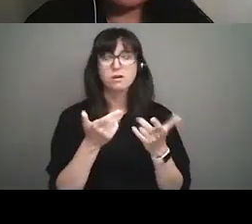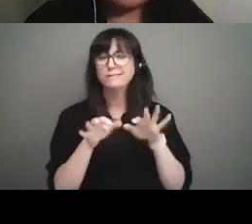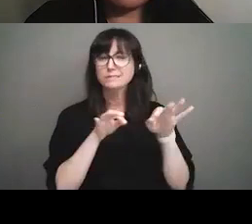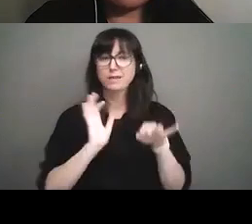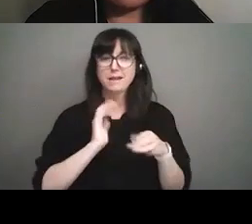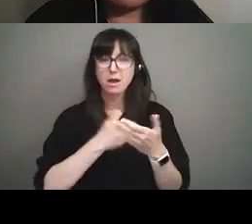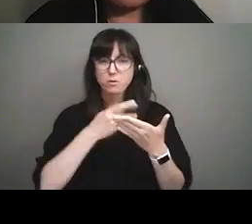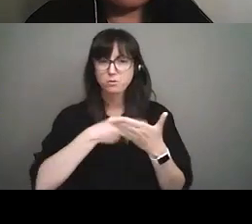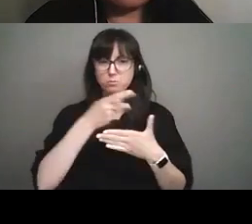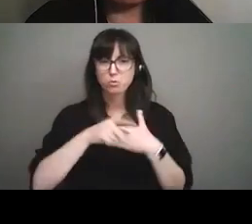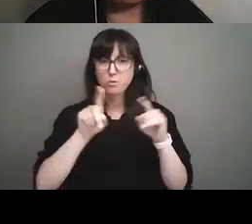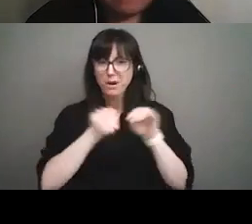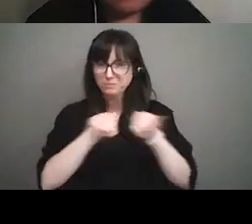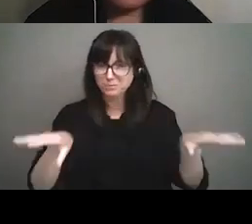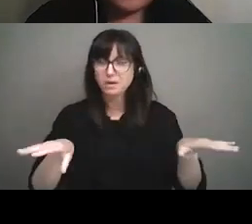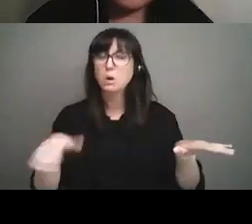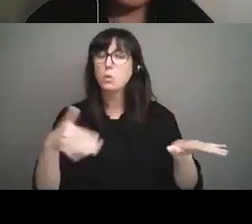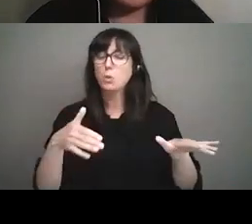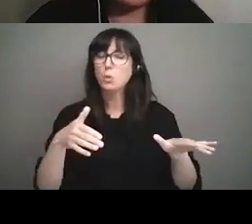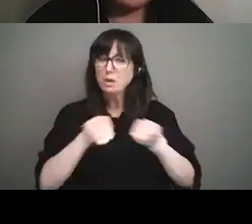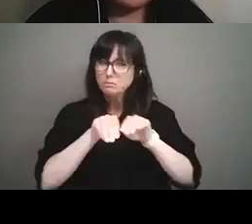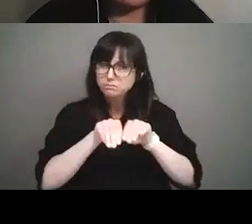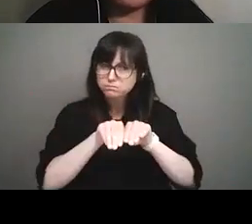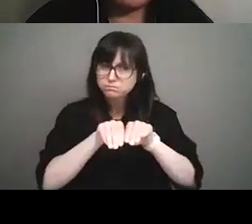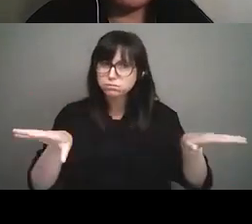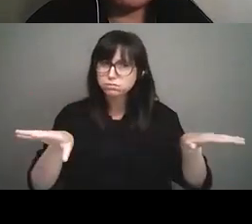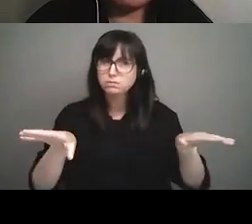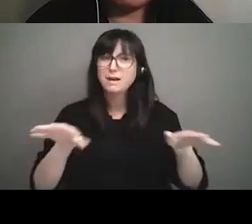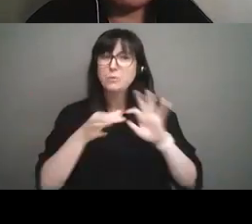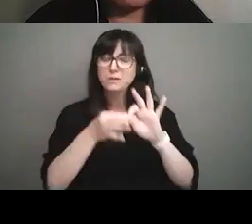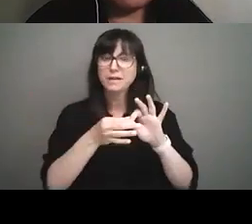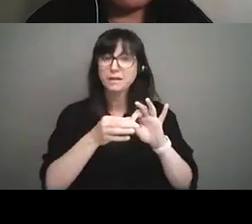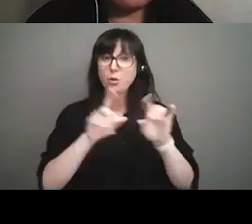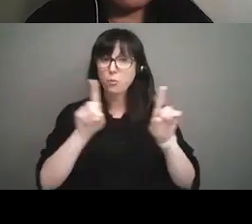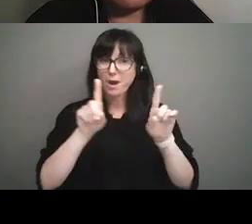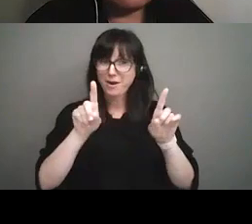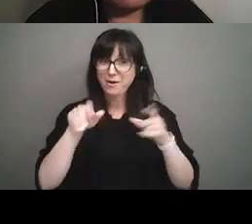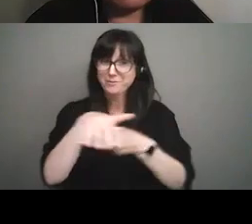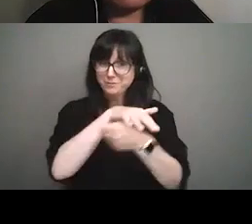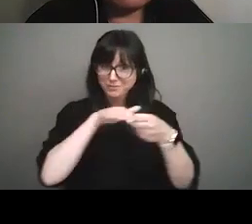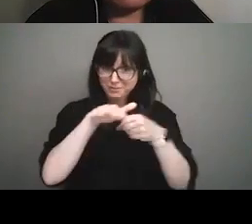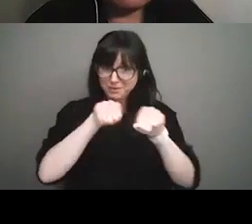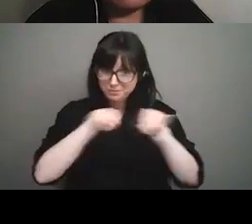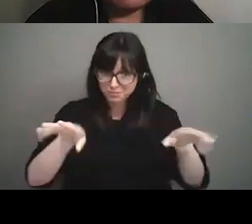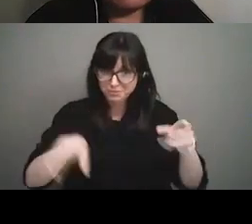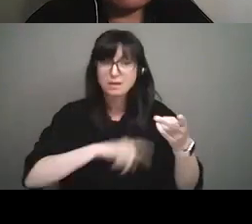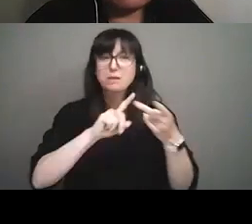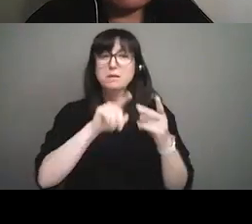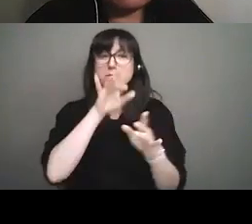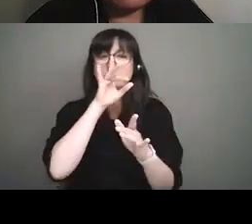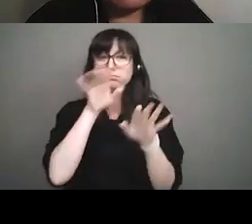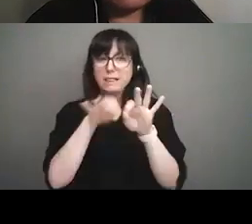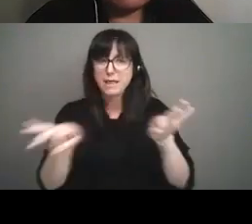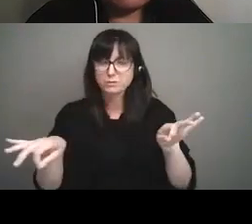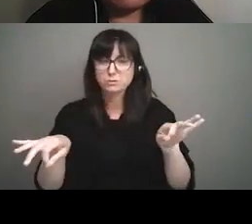is actually quite extensive in terms of language and location. So as you can see, our volunteers speak a wide variety